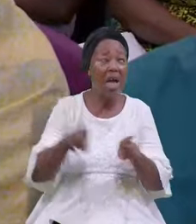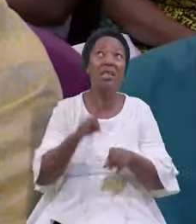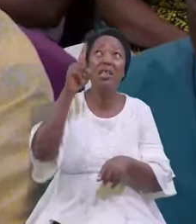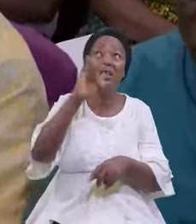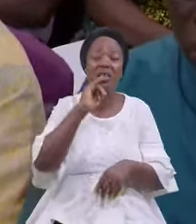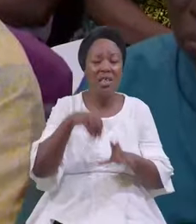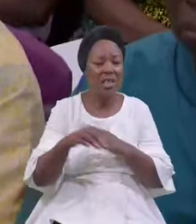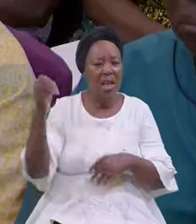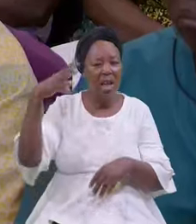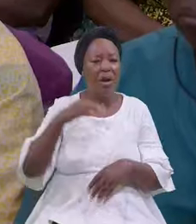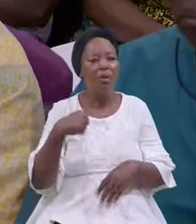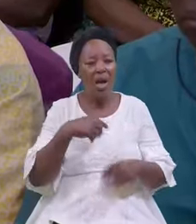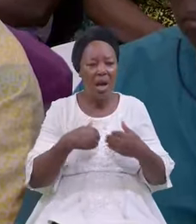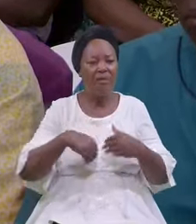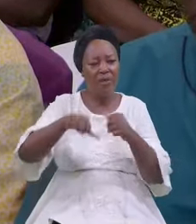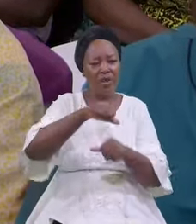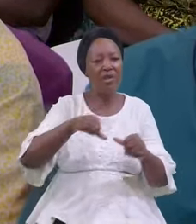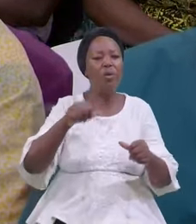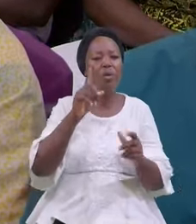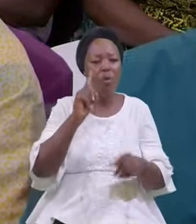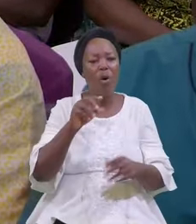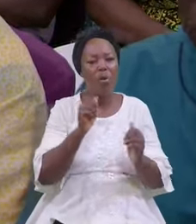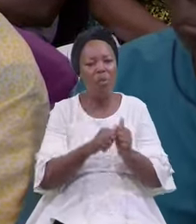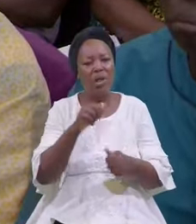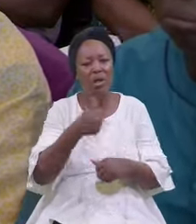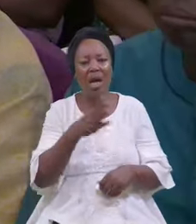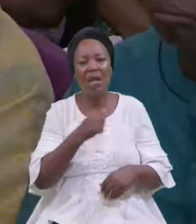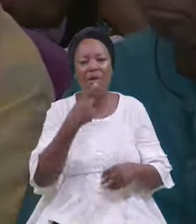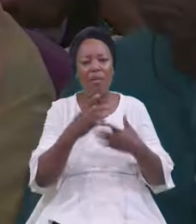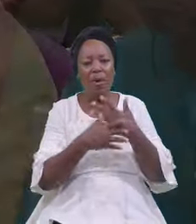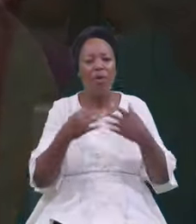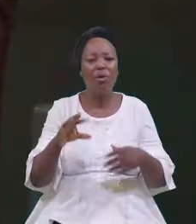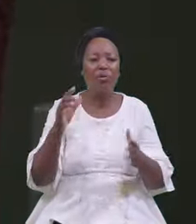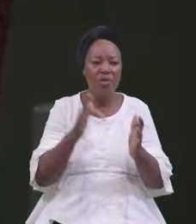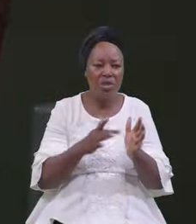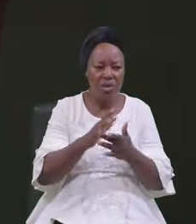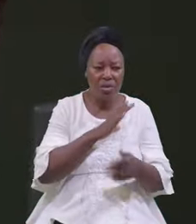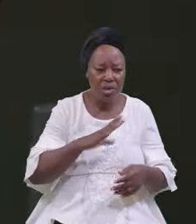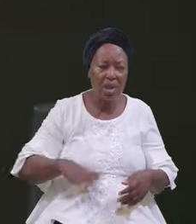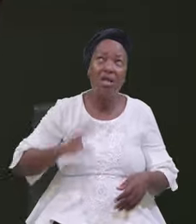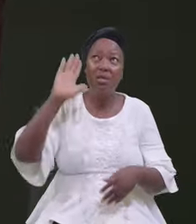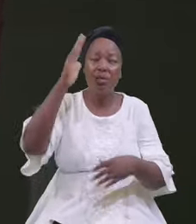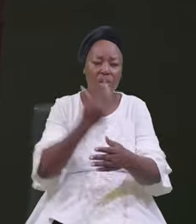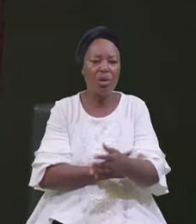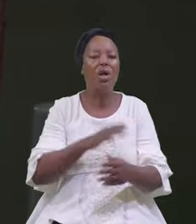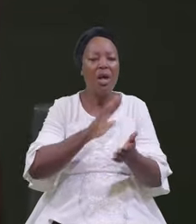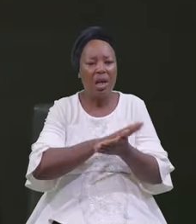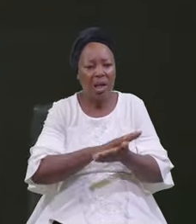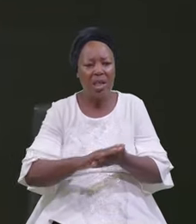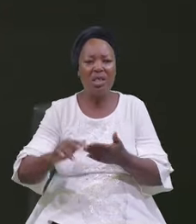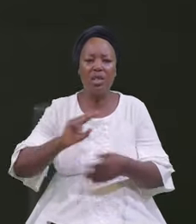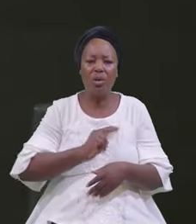one with another, and the blood of Jesus Christ, his Son, cleanses